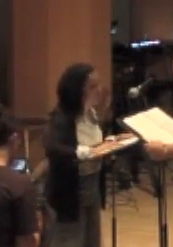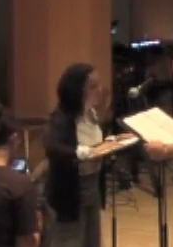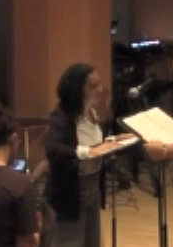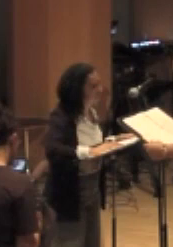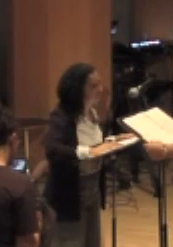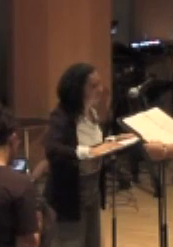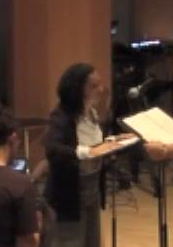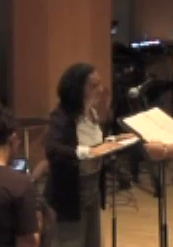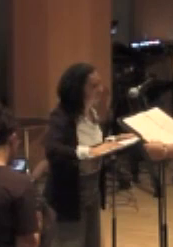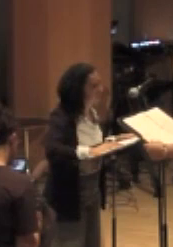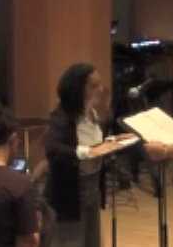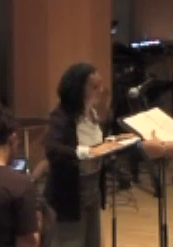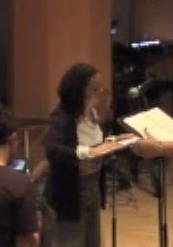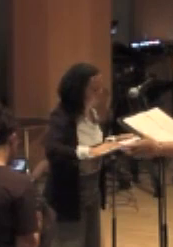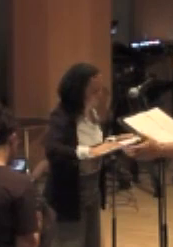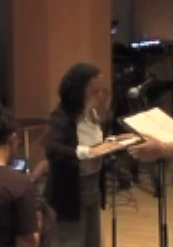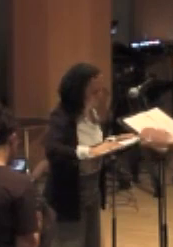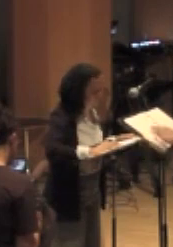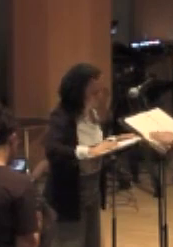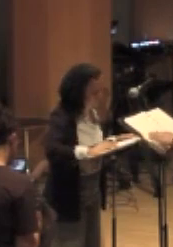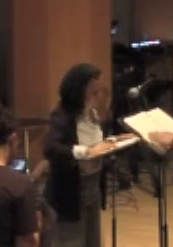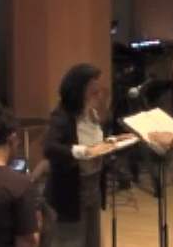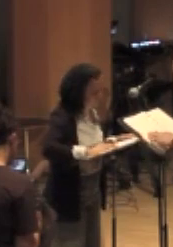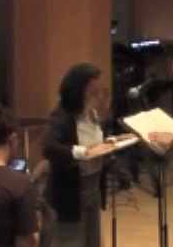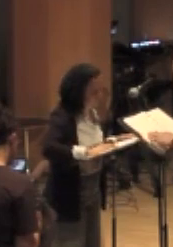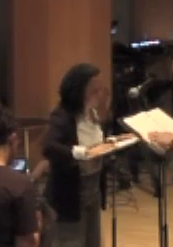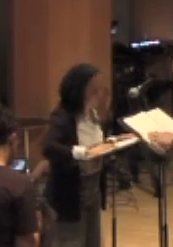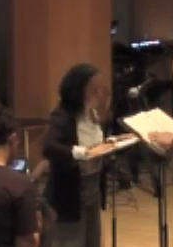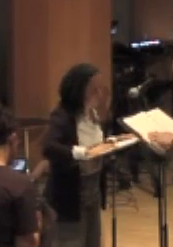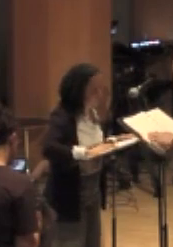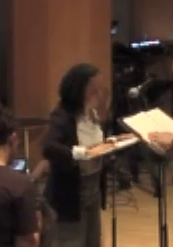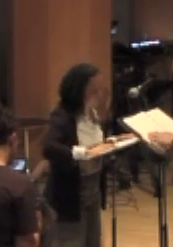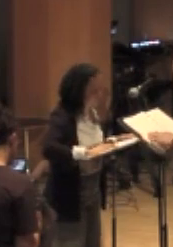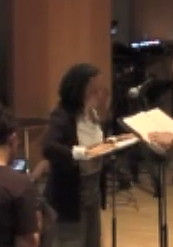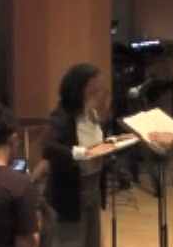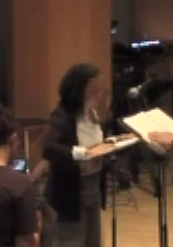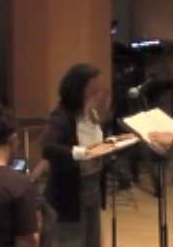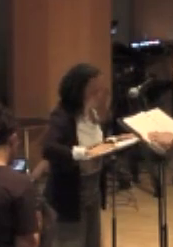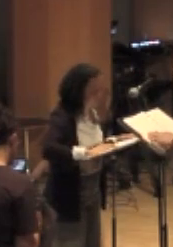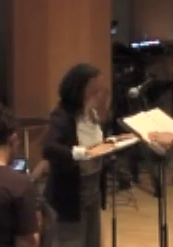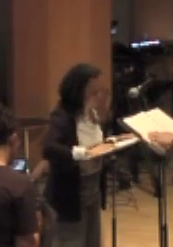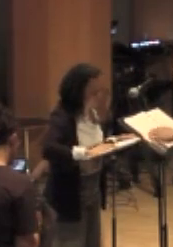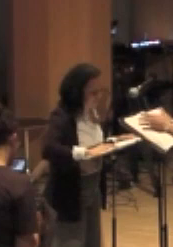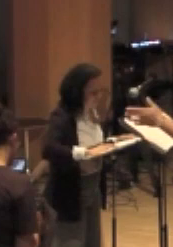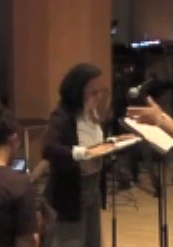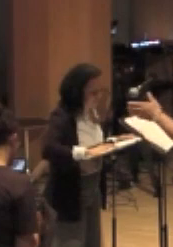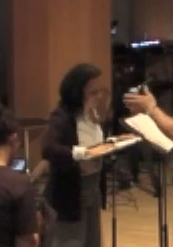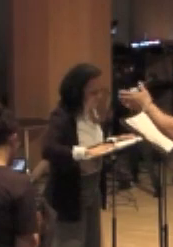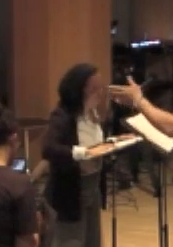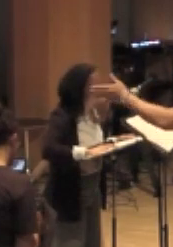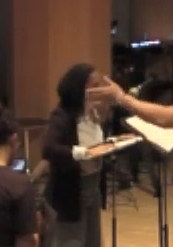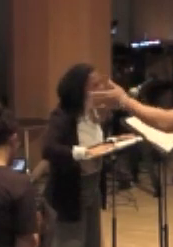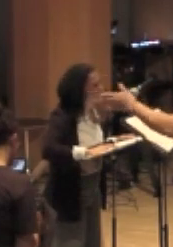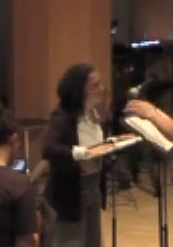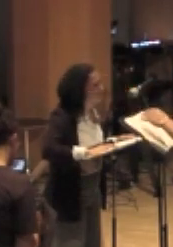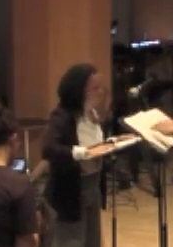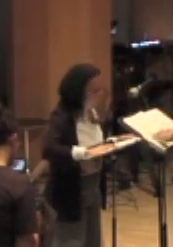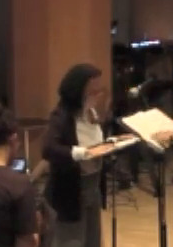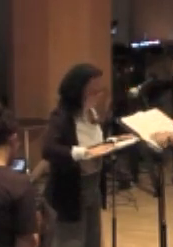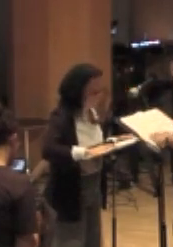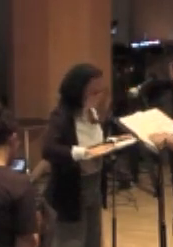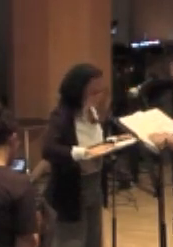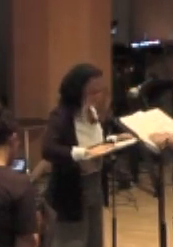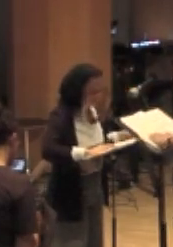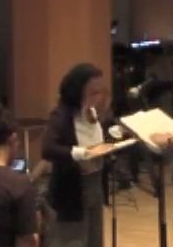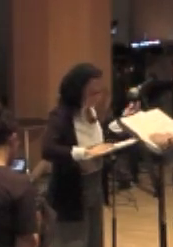quiet no one to see hardly any hardly any cars every once in a while there's a car but down down there on the